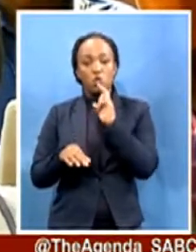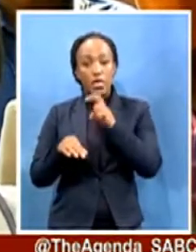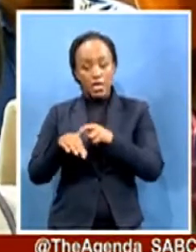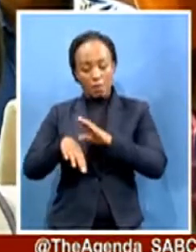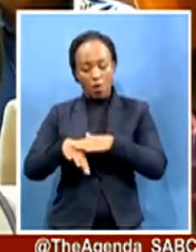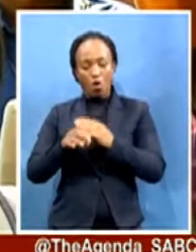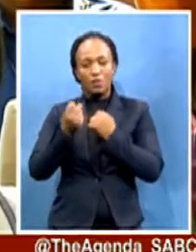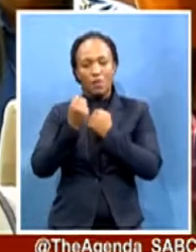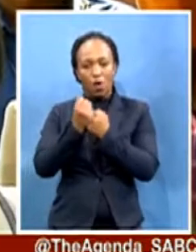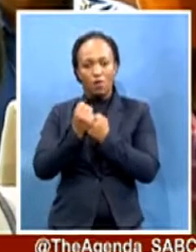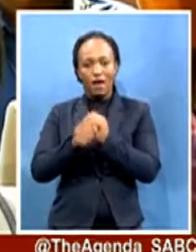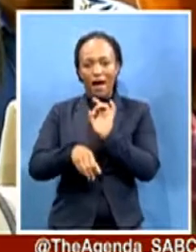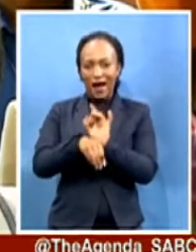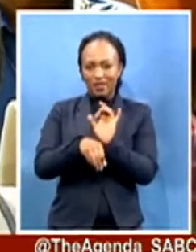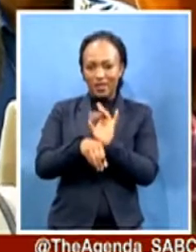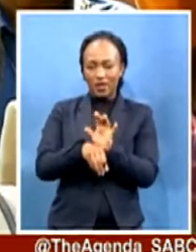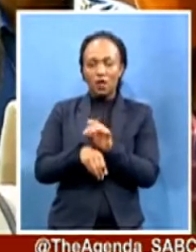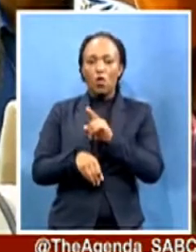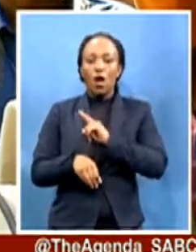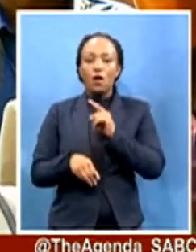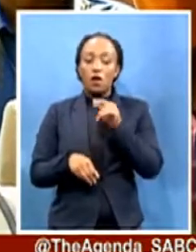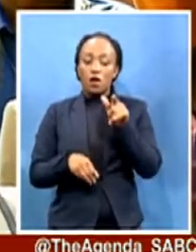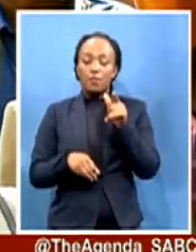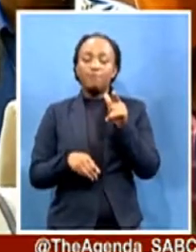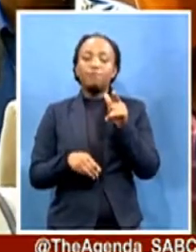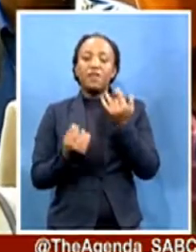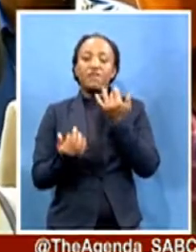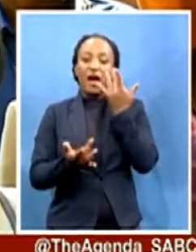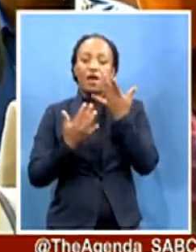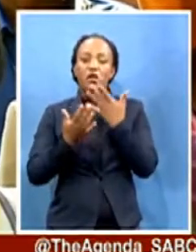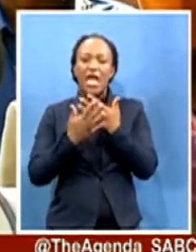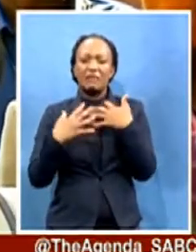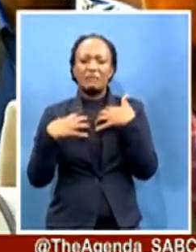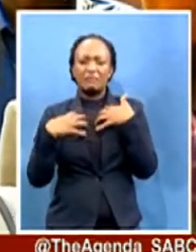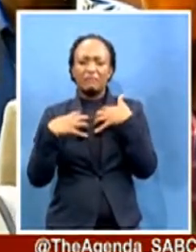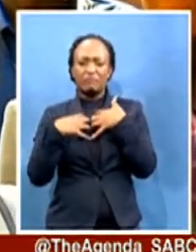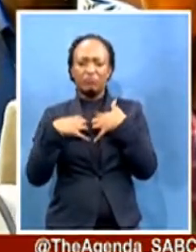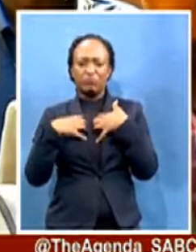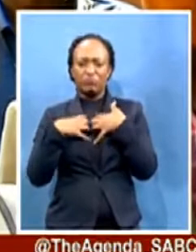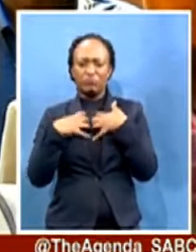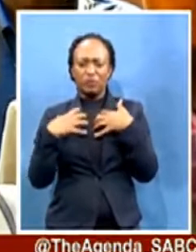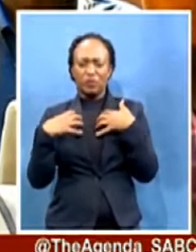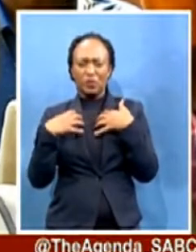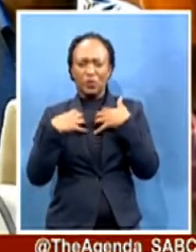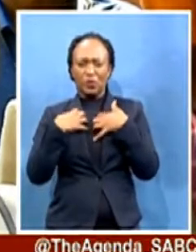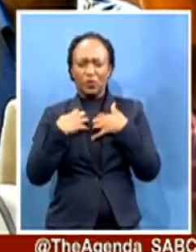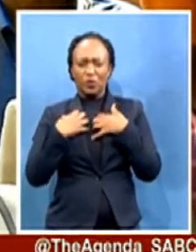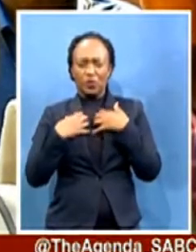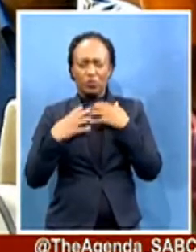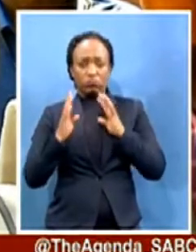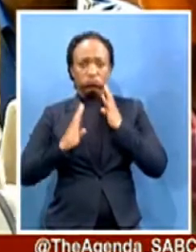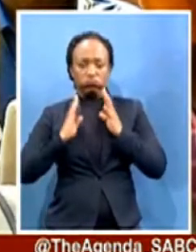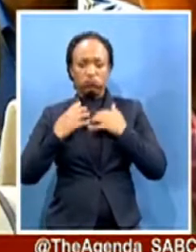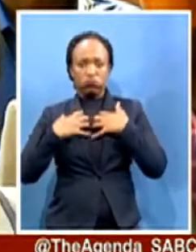causes trauma. If you survive the fire, you are traumatized. If you fight and battle